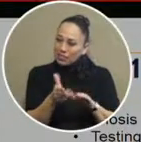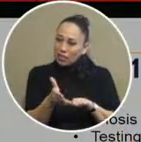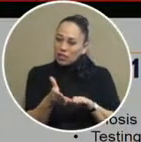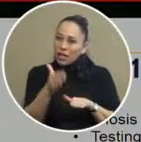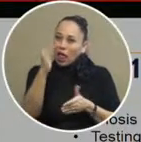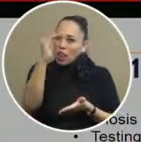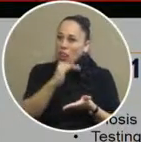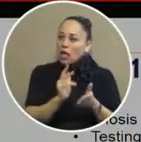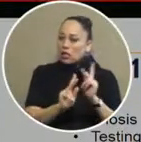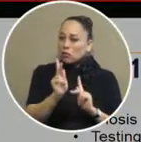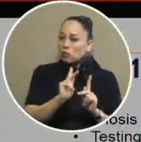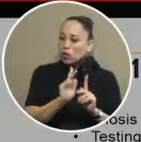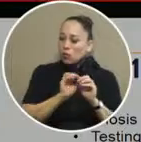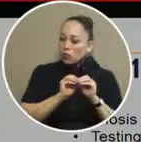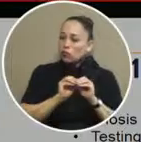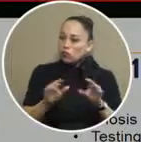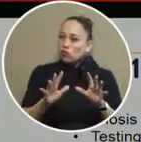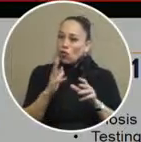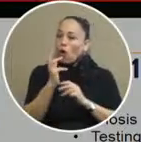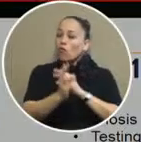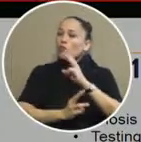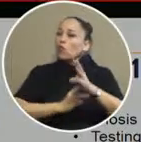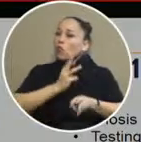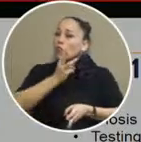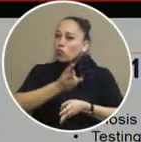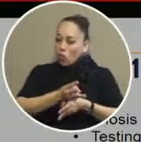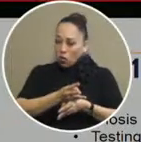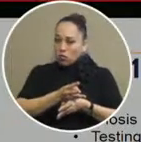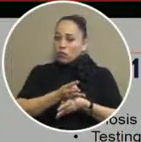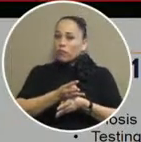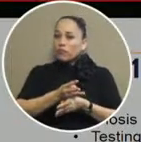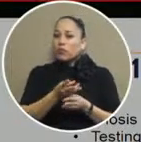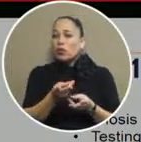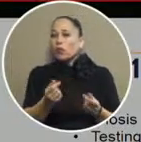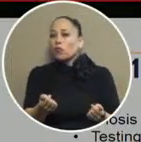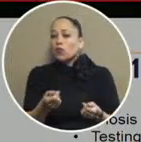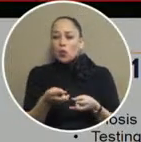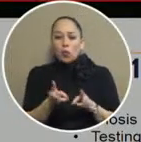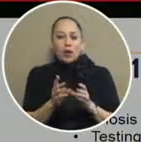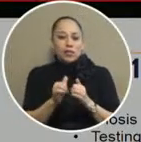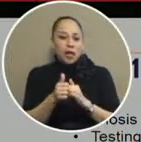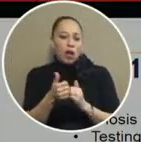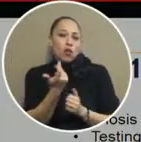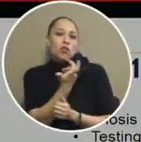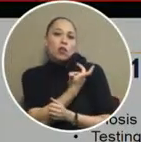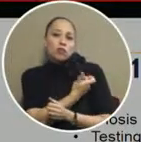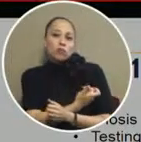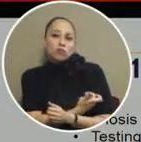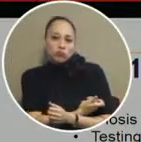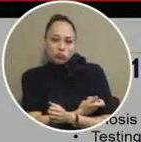mortality around the world as well. There are several ways that vaccines are